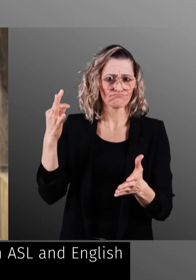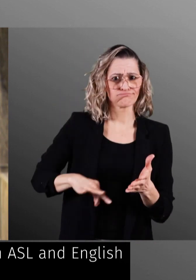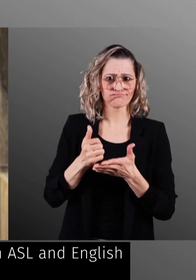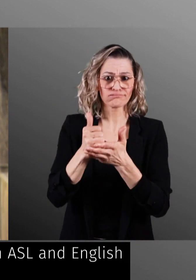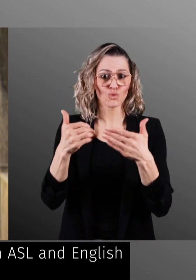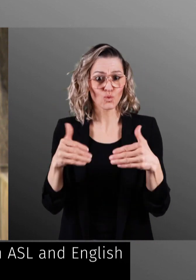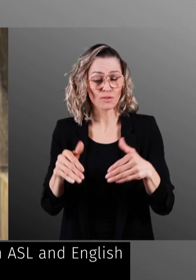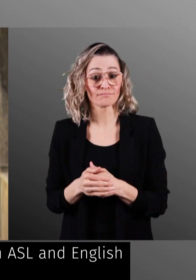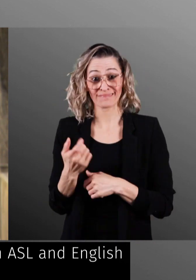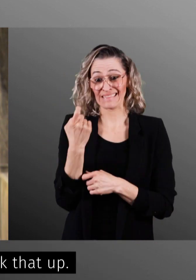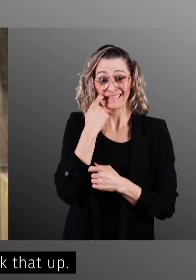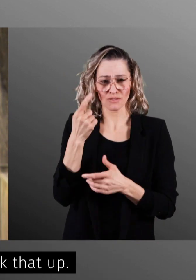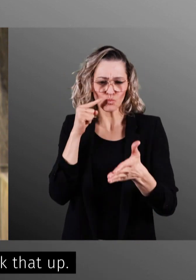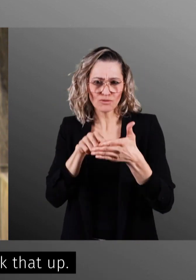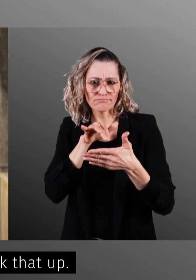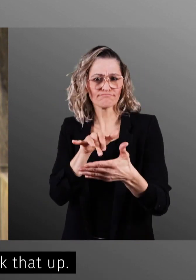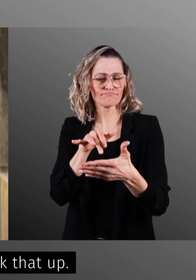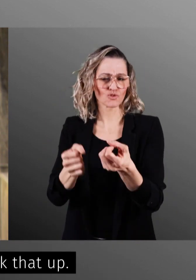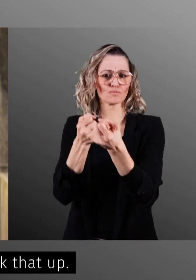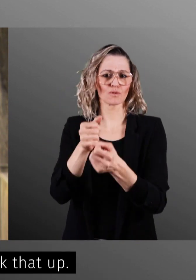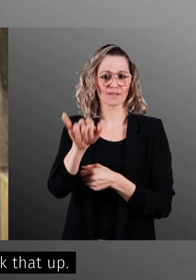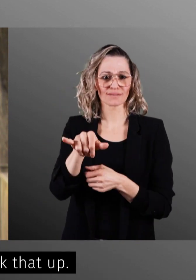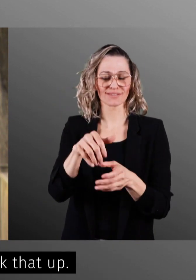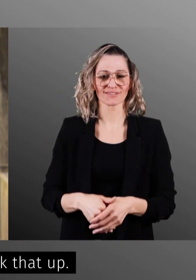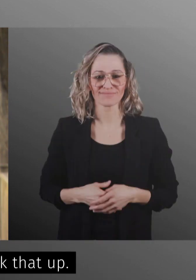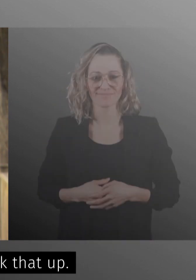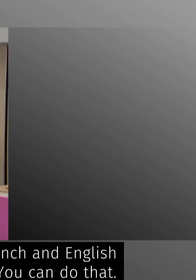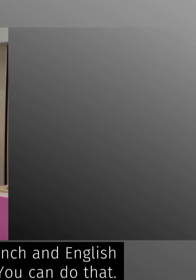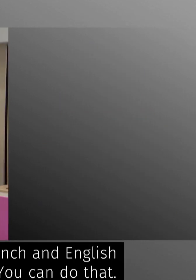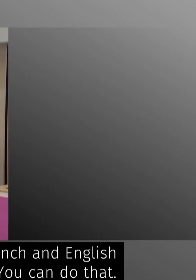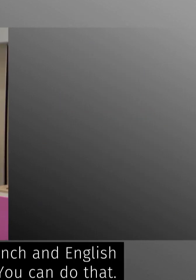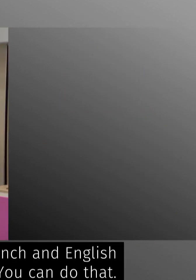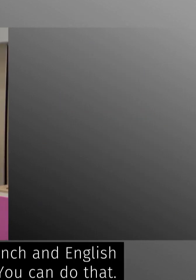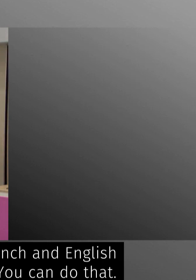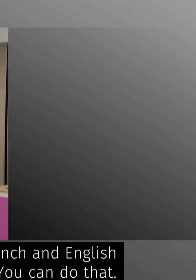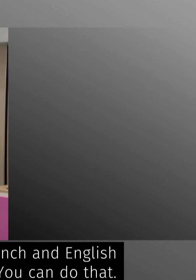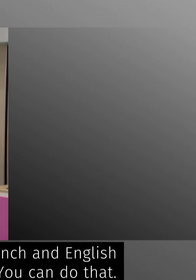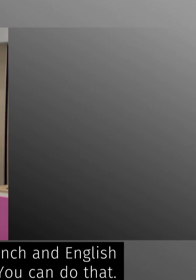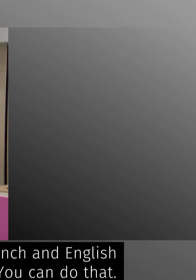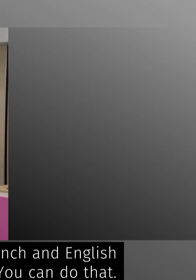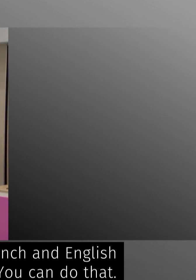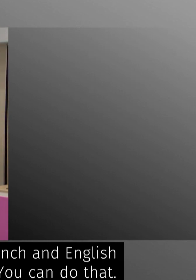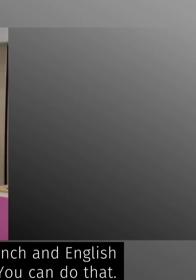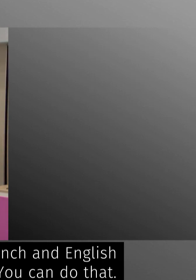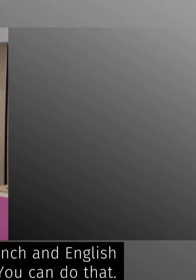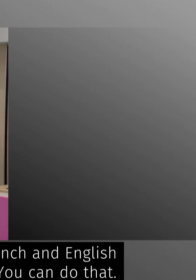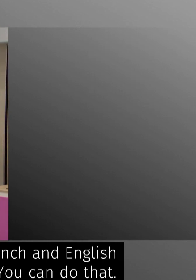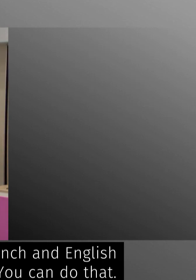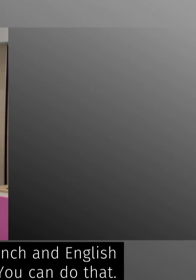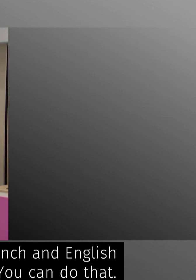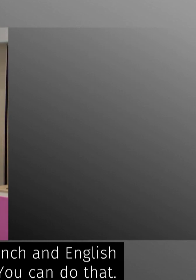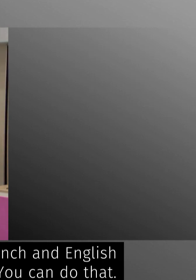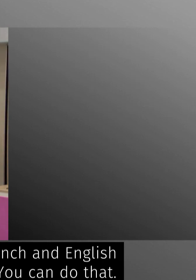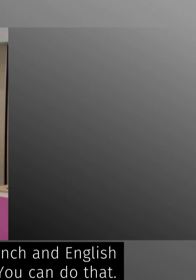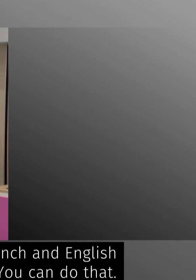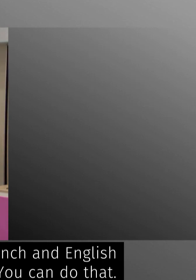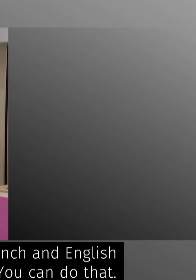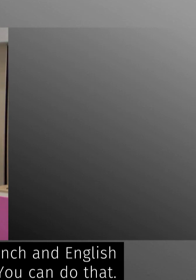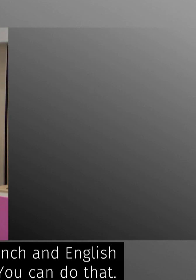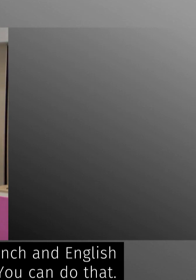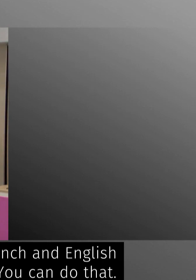as it's more helpful, and recent research studies back that up. People often, their kids learn French and English, or they